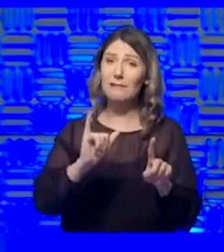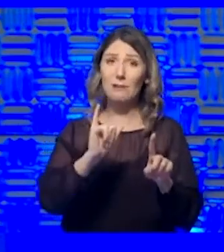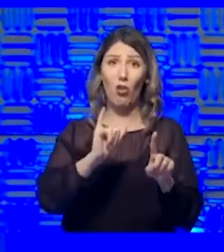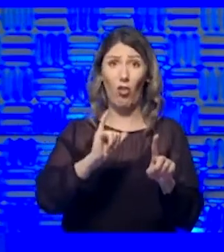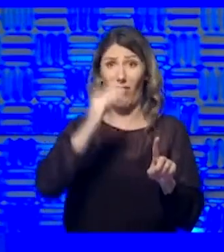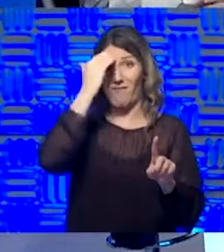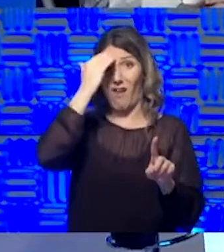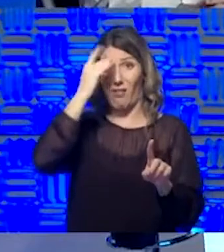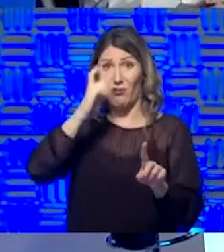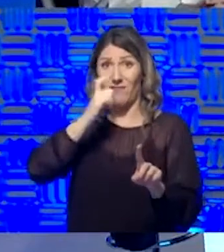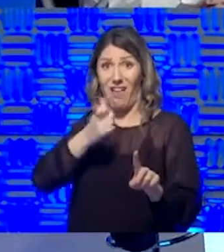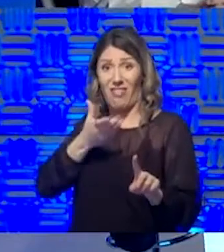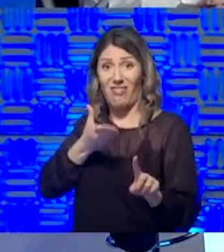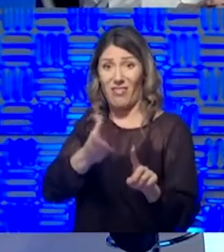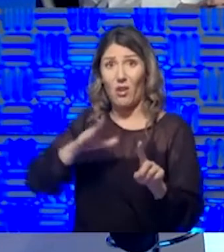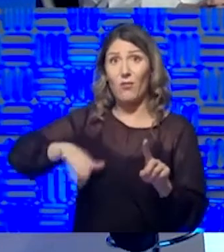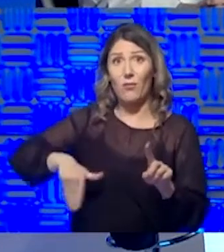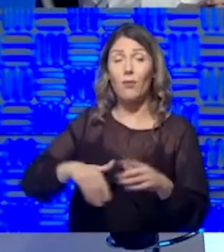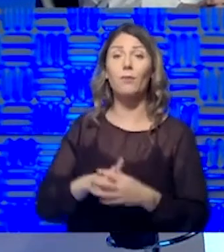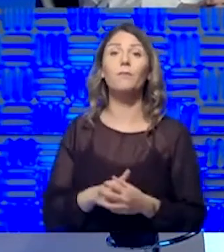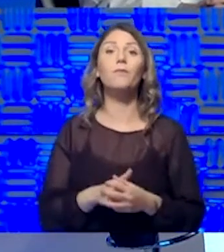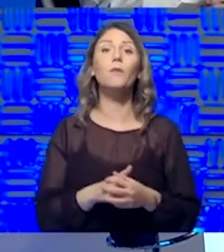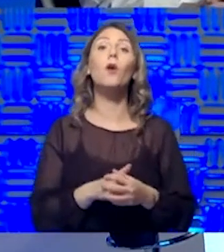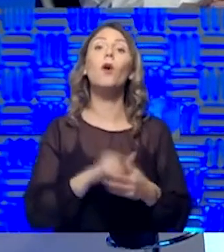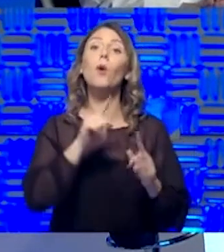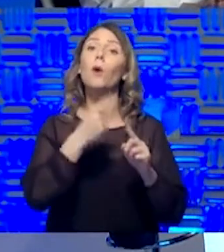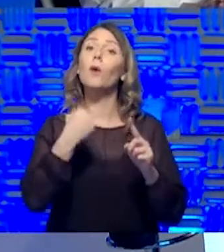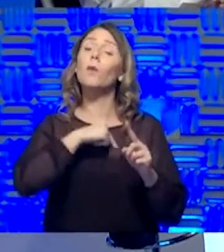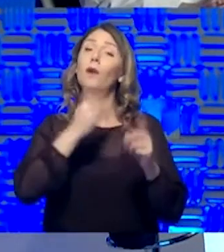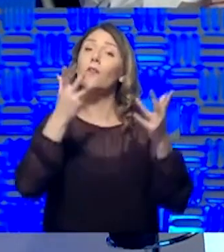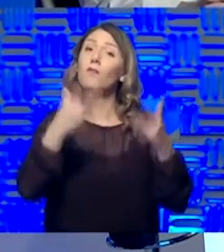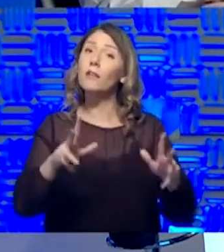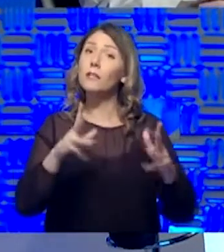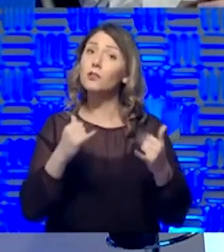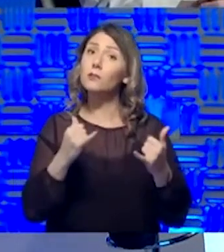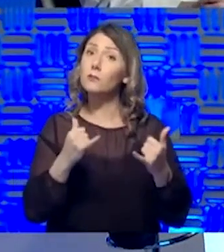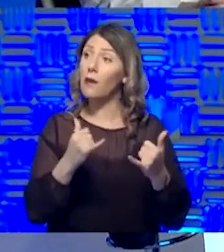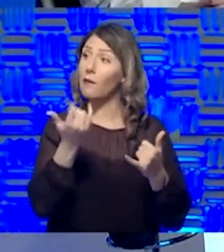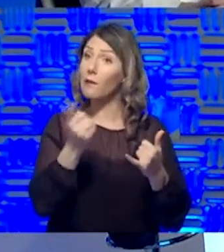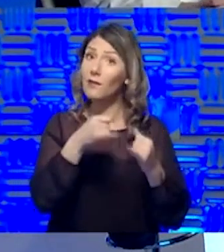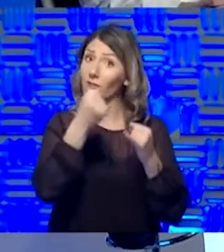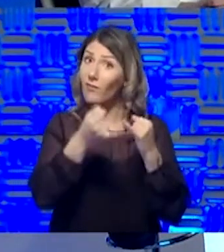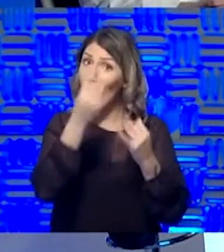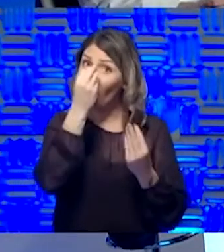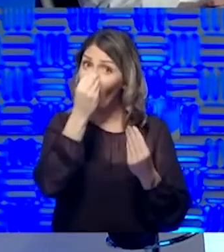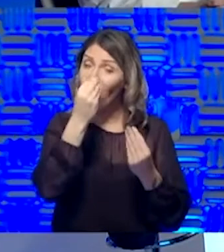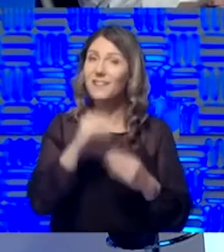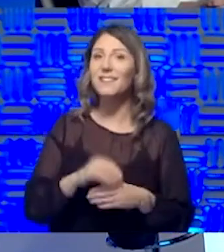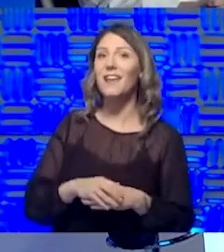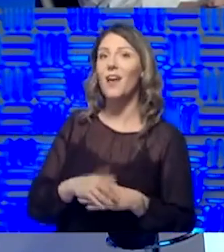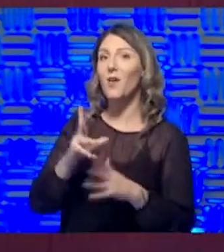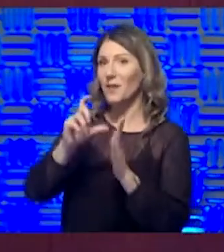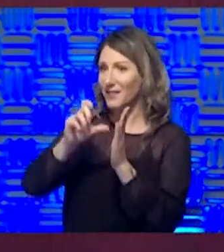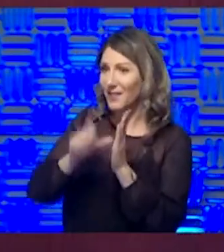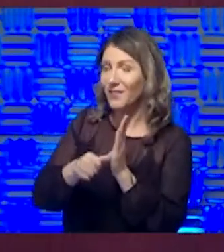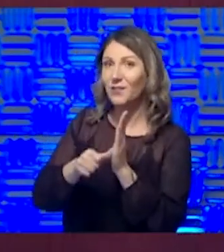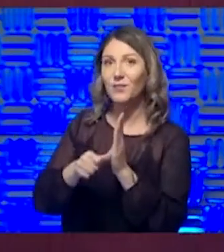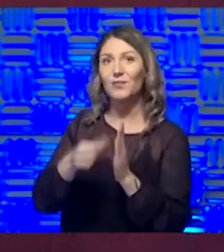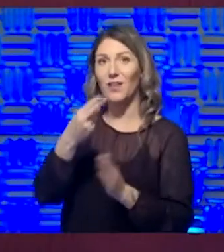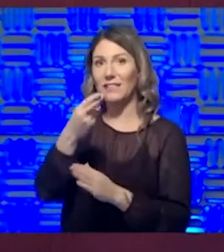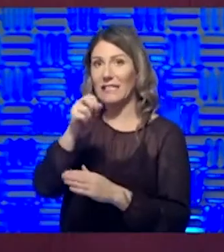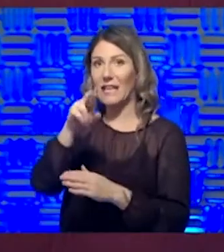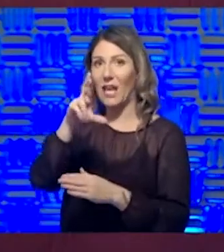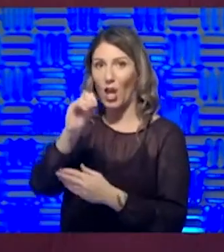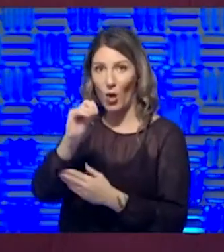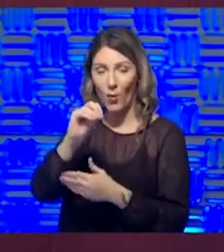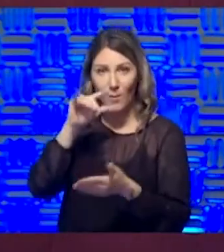there. So as we close today, final thoughts from either of you? Well, I just want to emphasize the HERO study. I'd